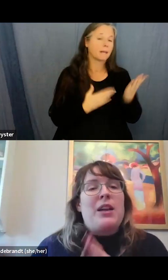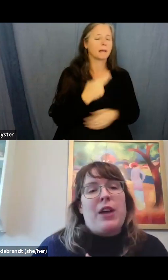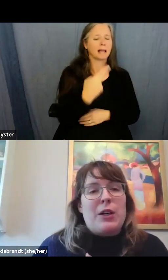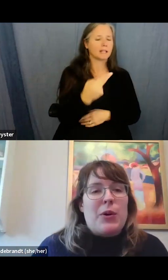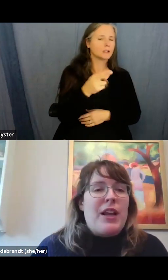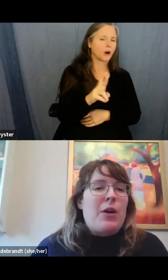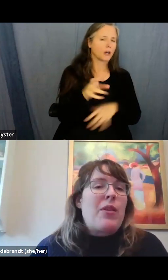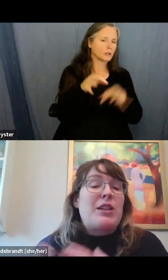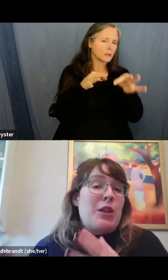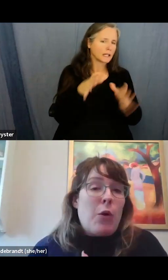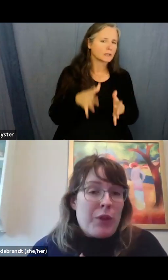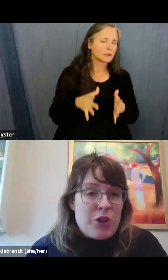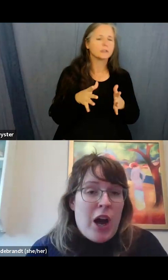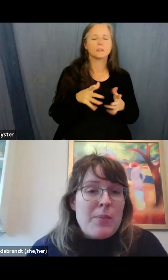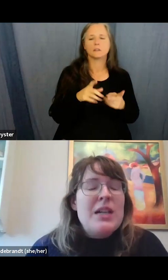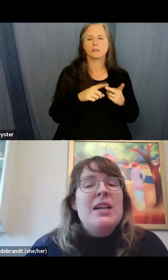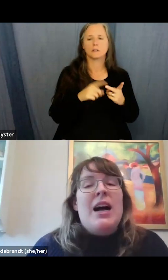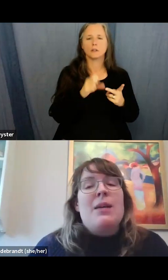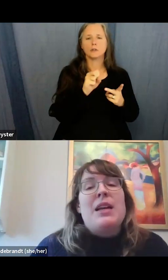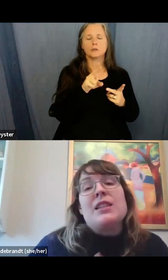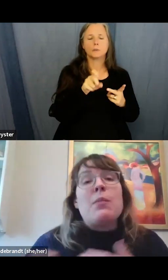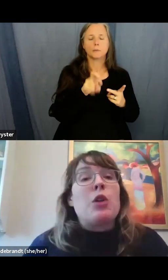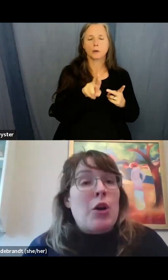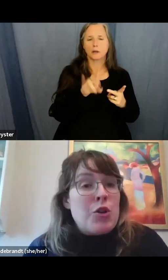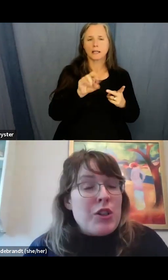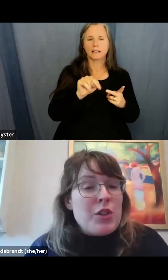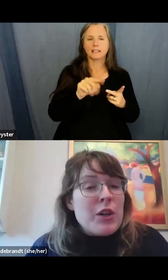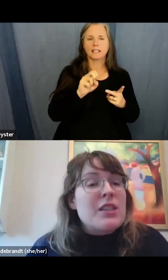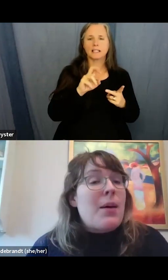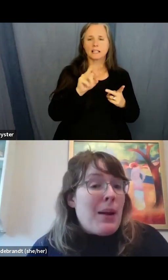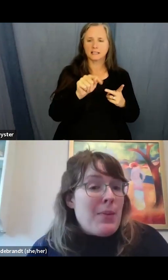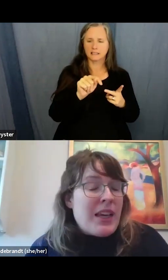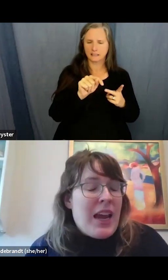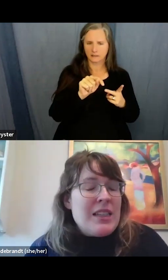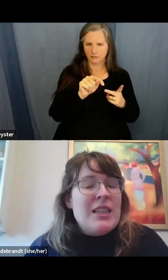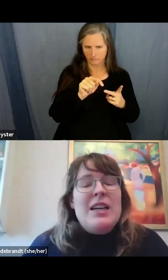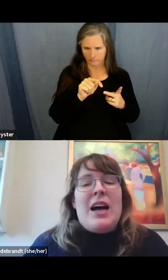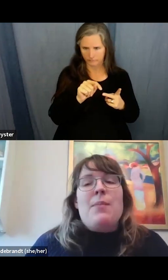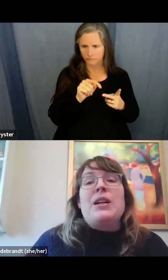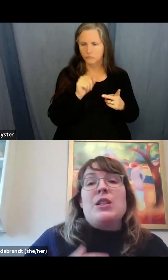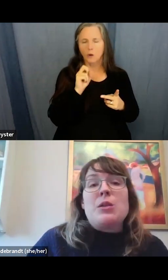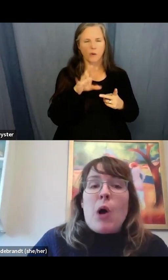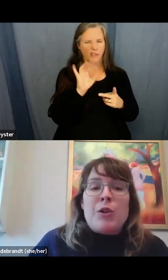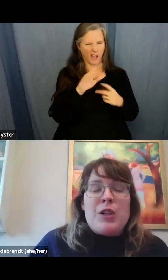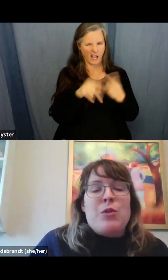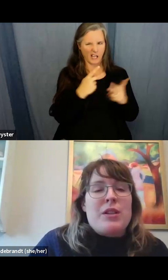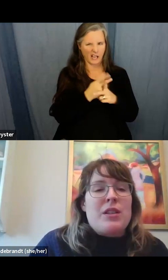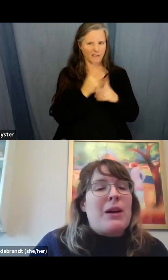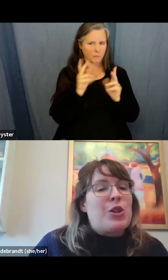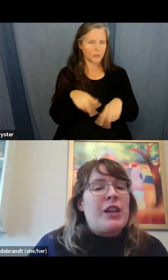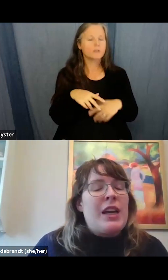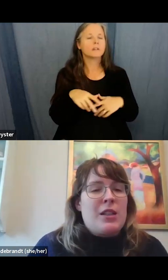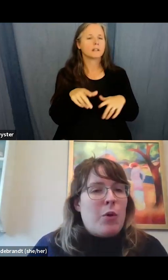full-time Title IX coordinator where that's their only job. In some larger districts, that might be the case, but in smaller